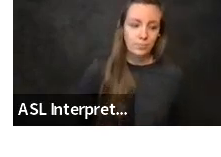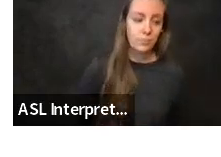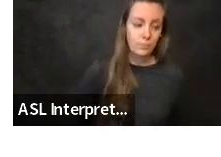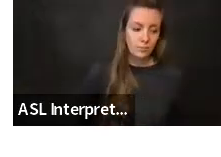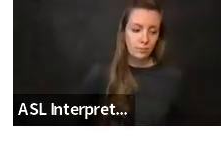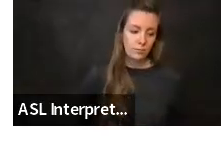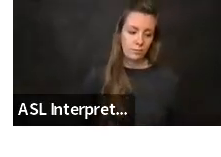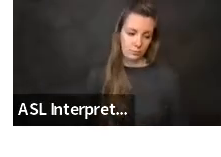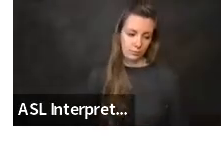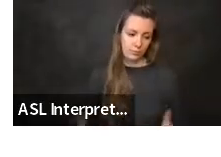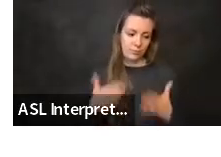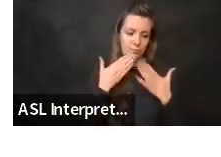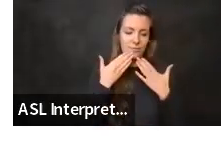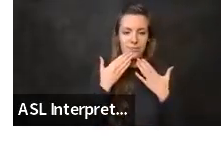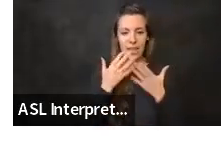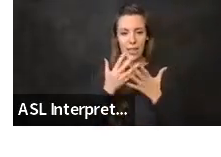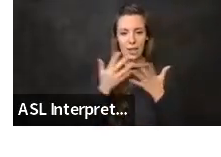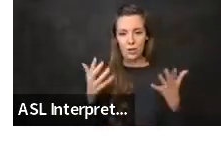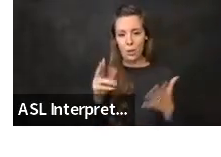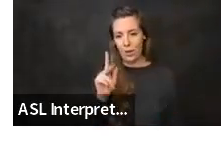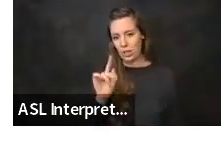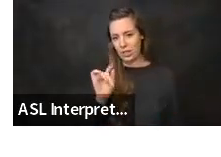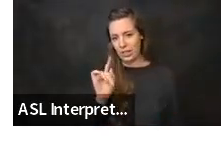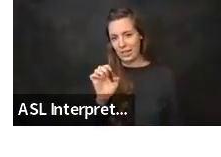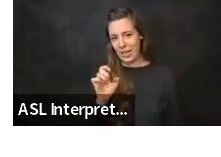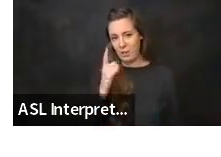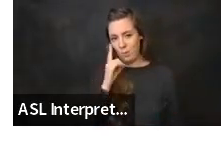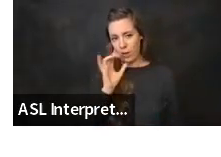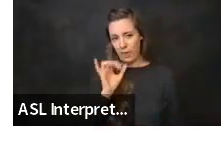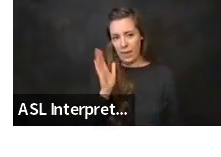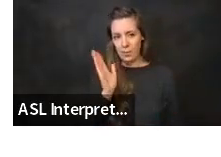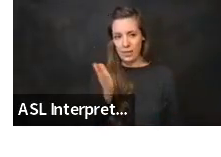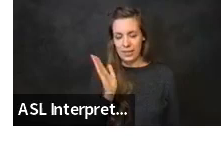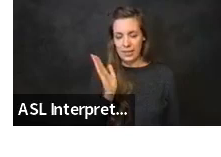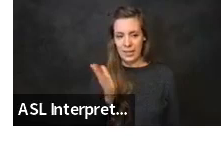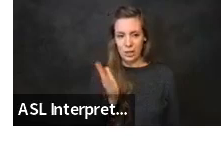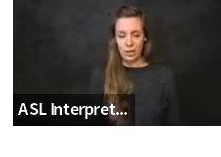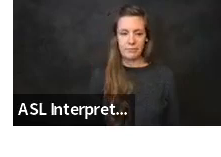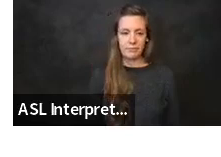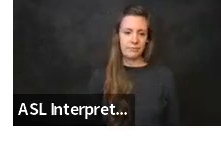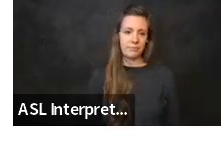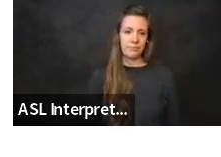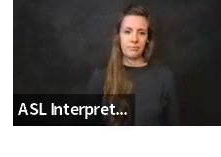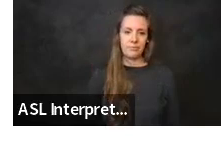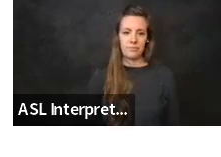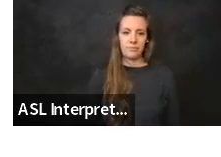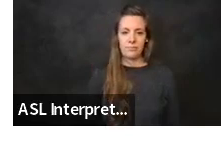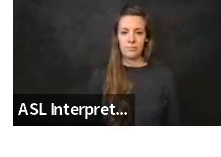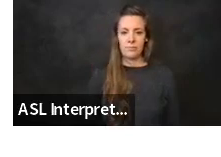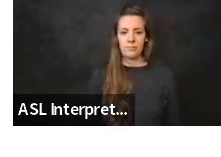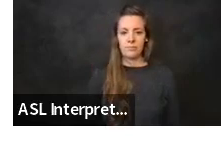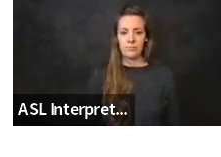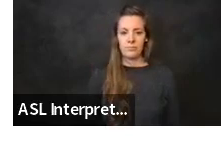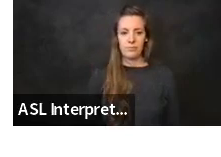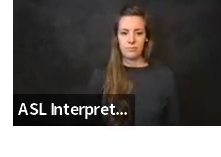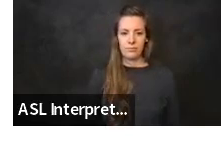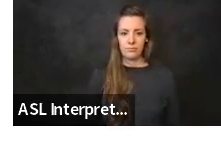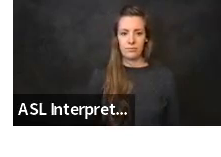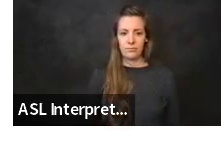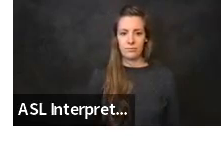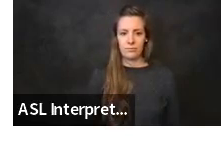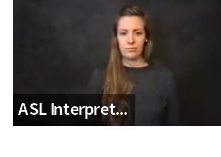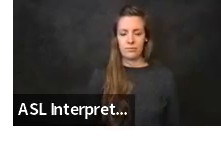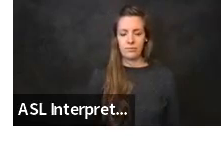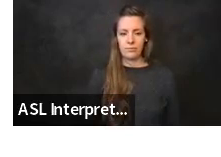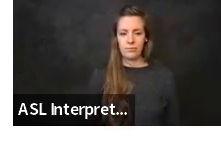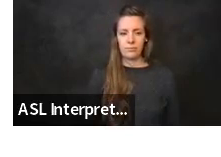Yeah, thank you so much, Kate, for the excellent presentation. First, I would like to just clarify